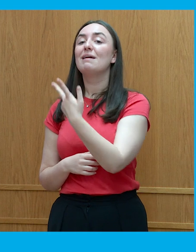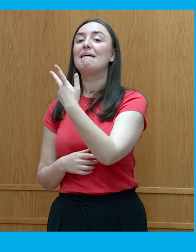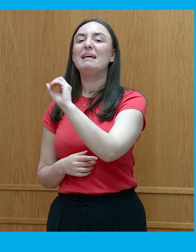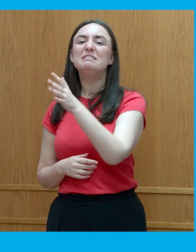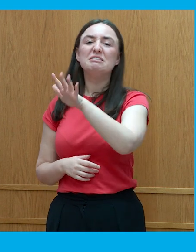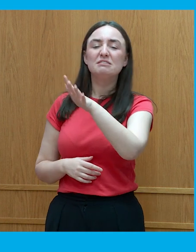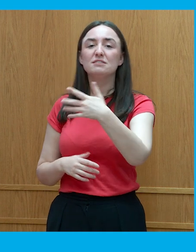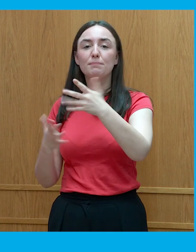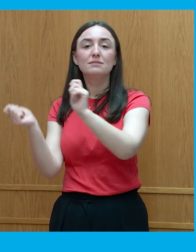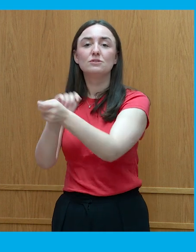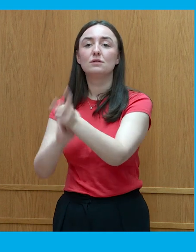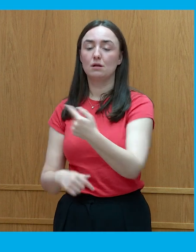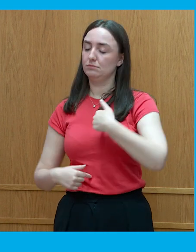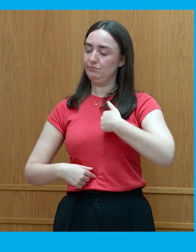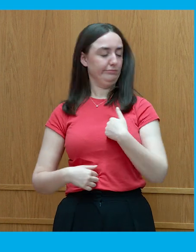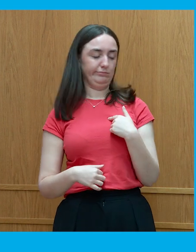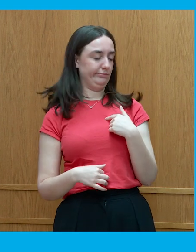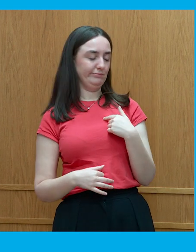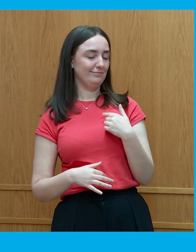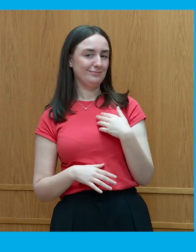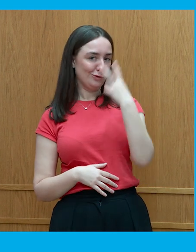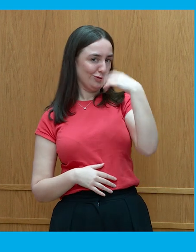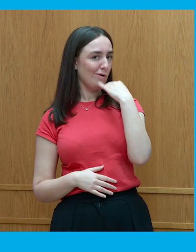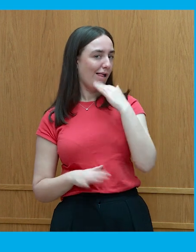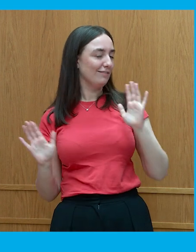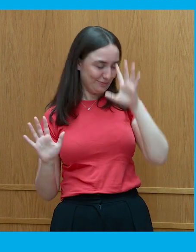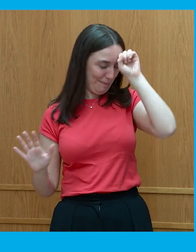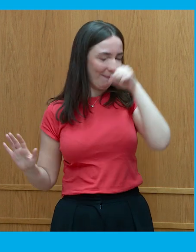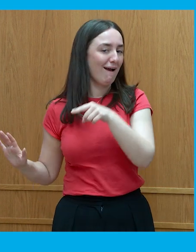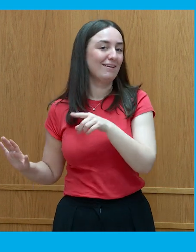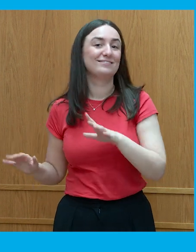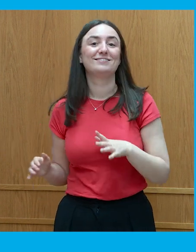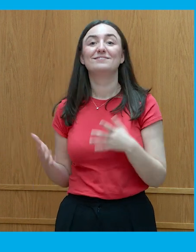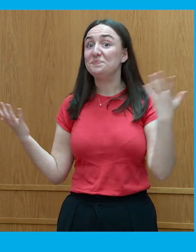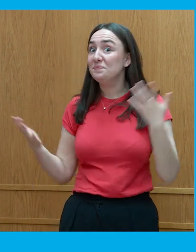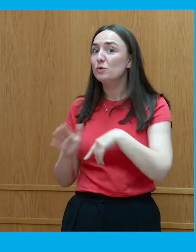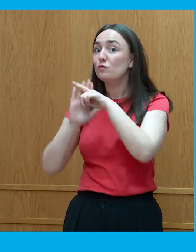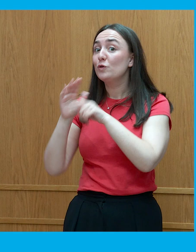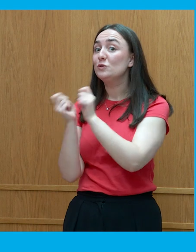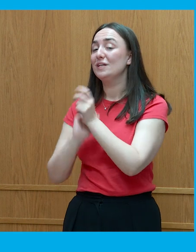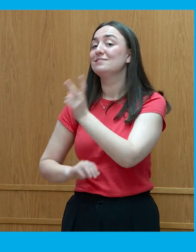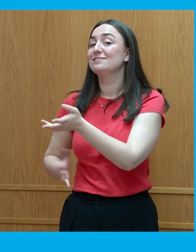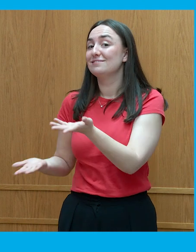I'm hardly old enough to remember that far back. So the Democrats have changed the rules a little bit. So I think from the